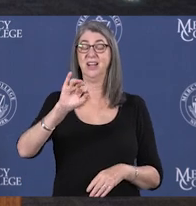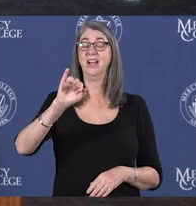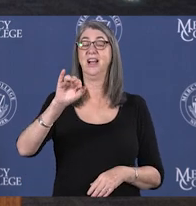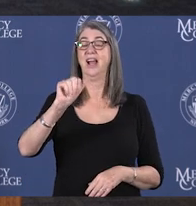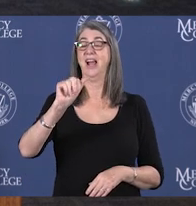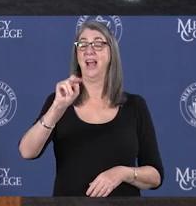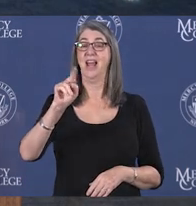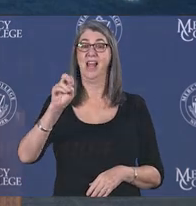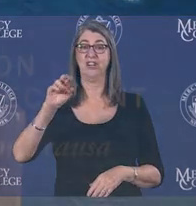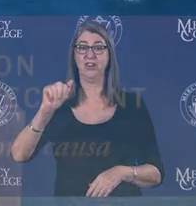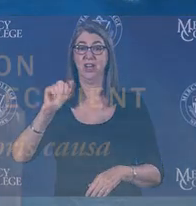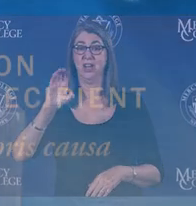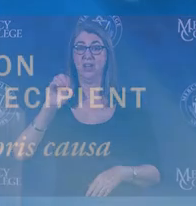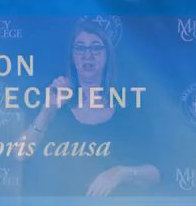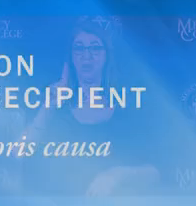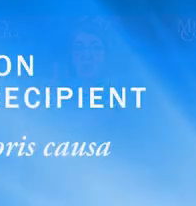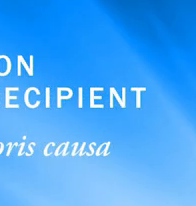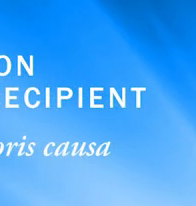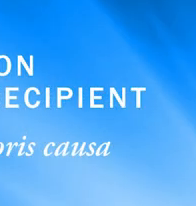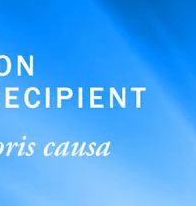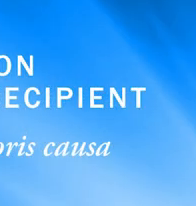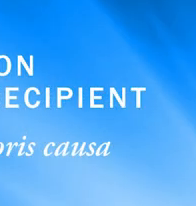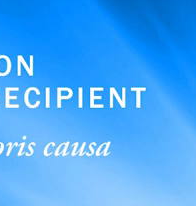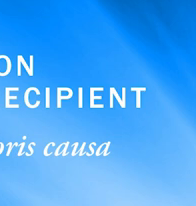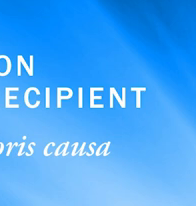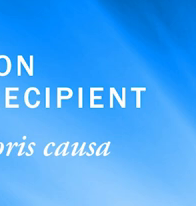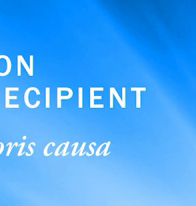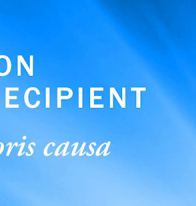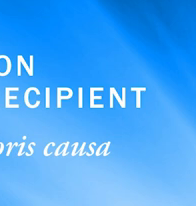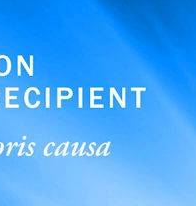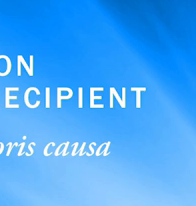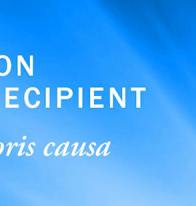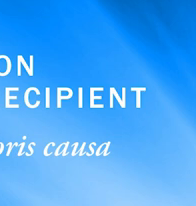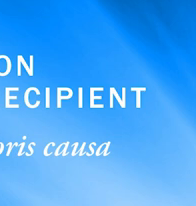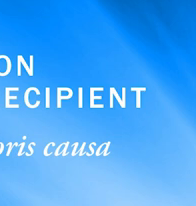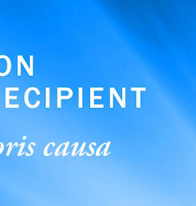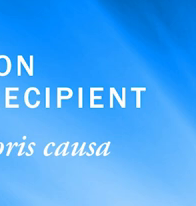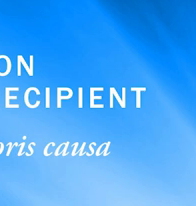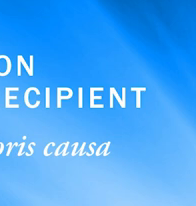Caudette. Andrea Caudette, you have a long-standing career as an